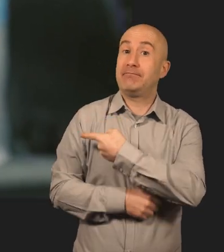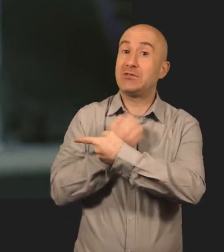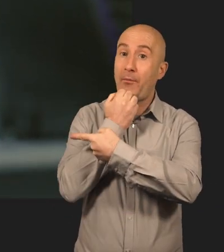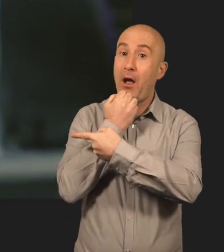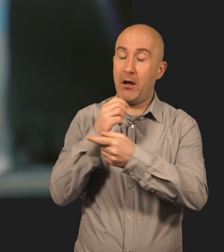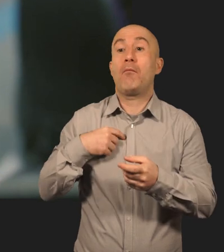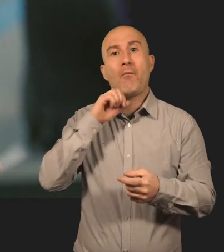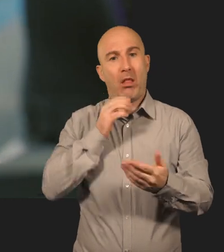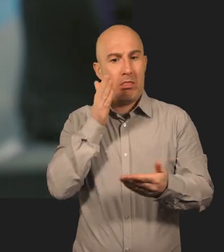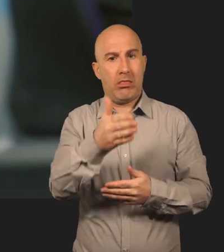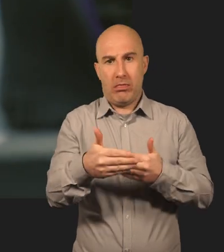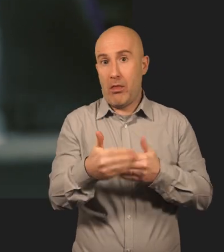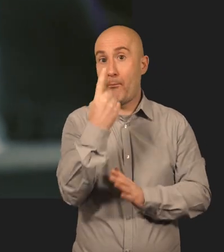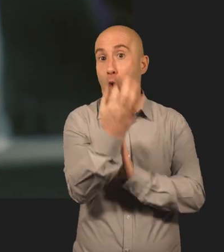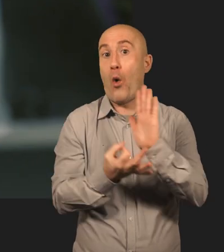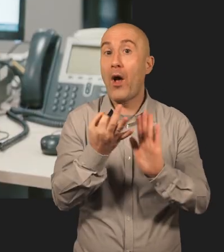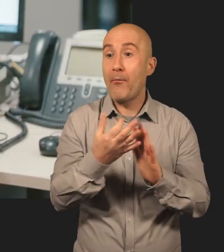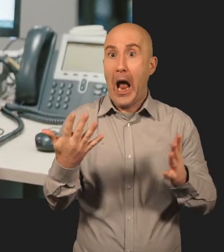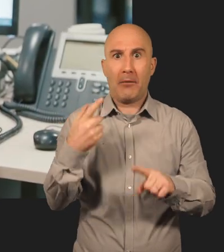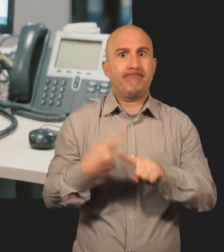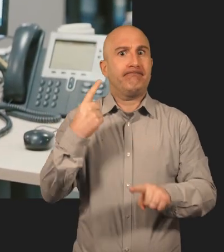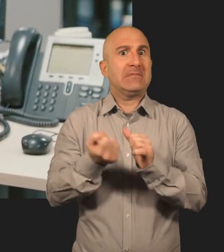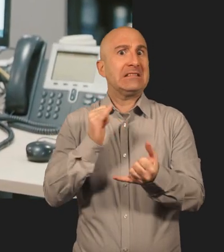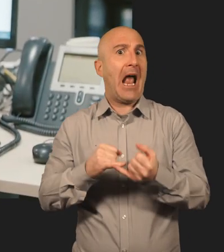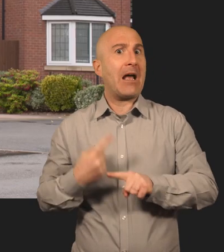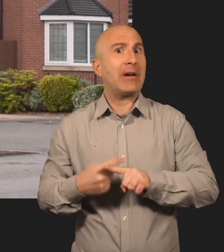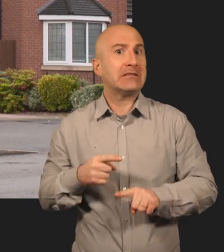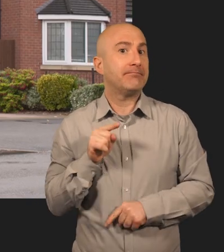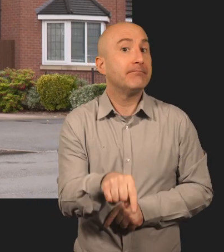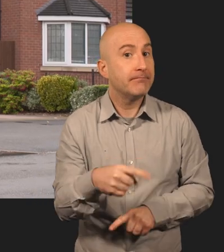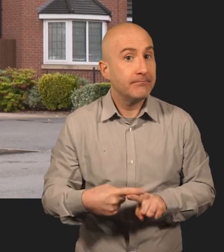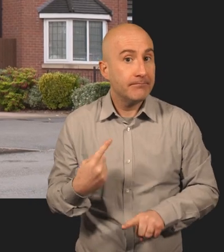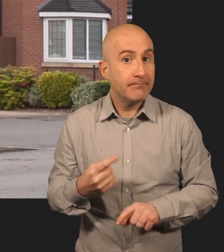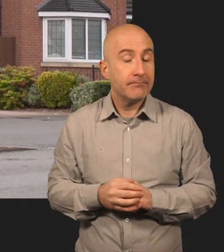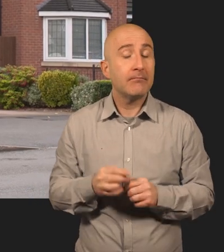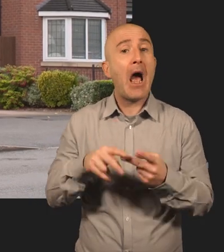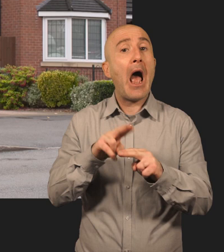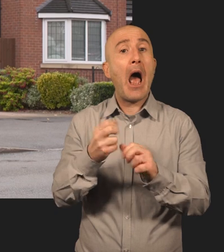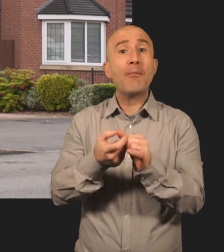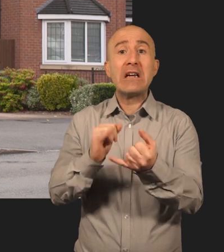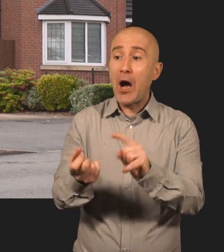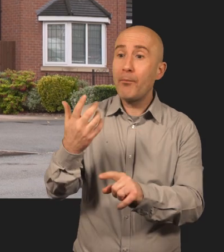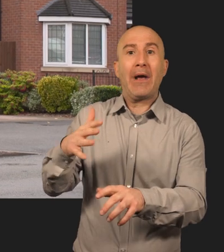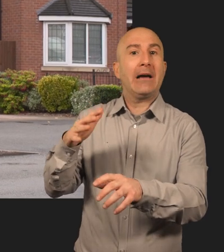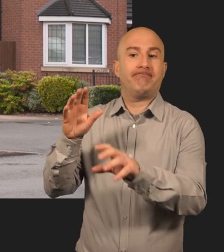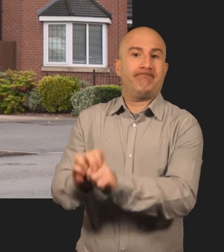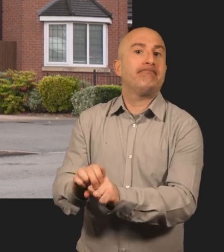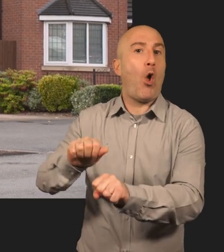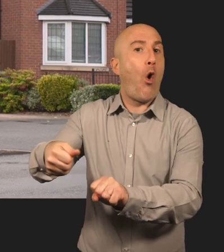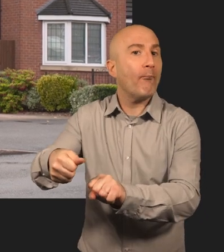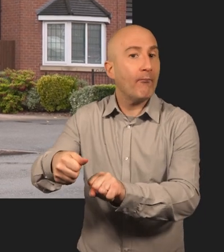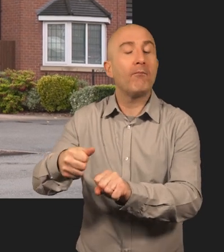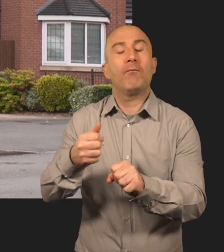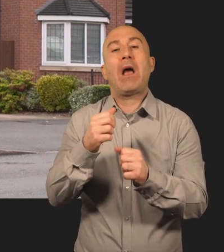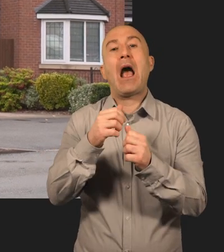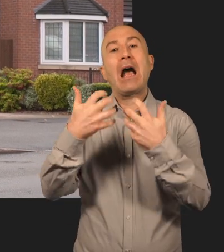number and we will ensure we attend within 1 hour for any immediate gas emergency. If a gas escape has been safely isolated,